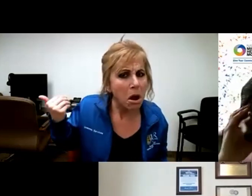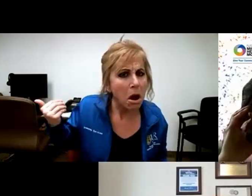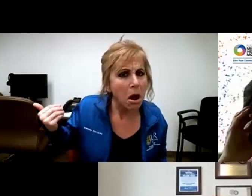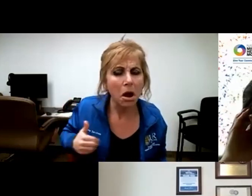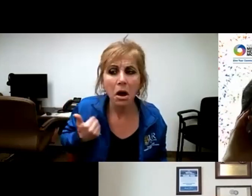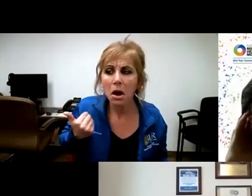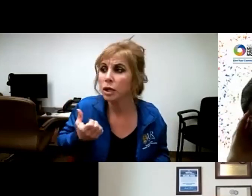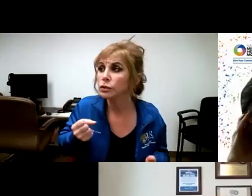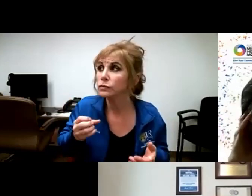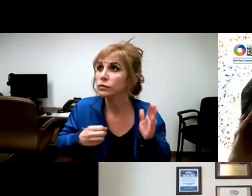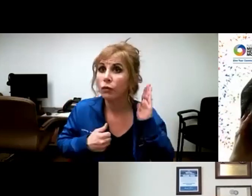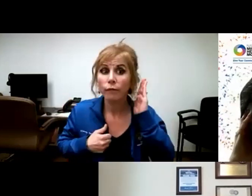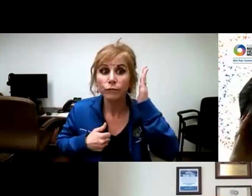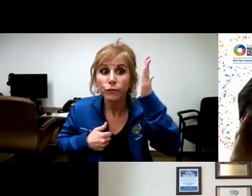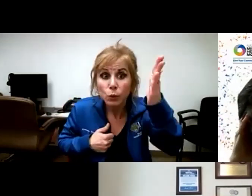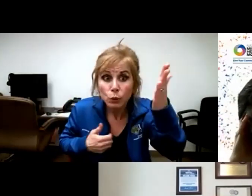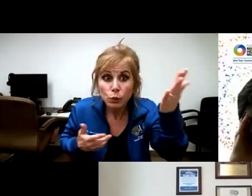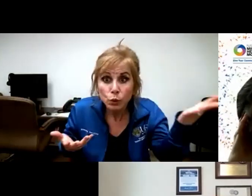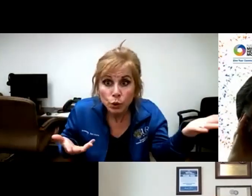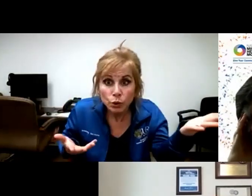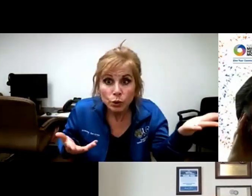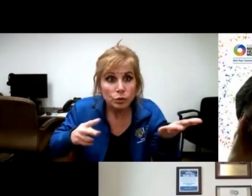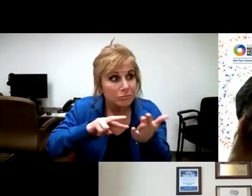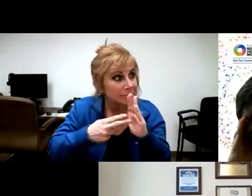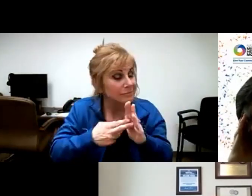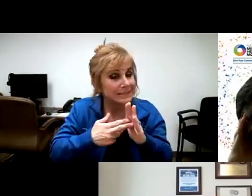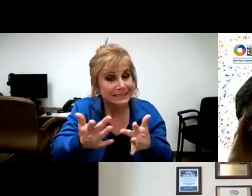lasting effects of vaping is.